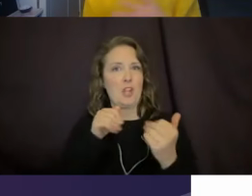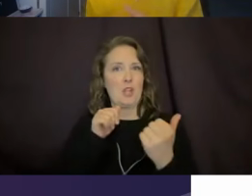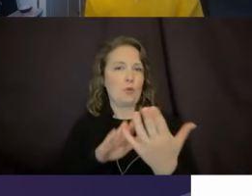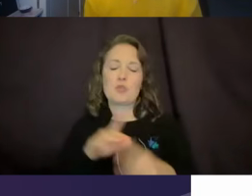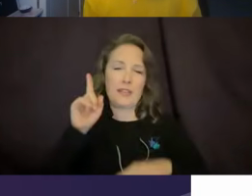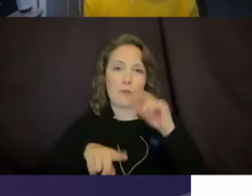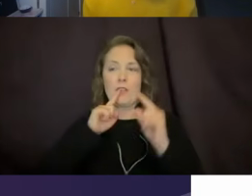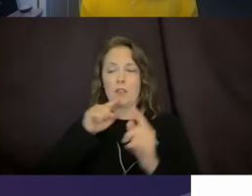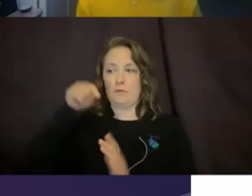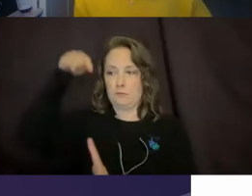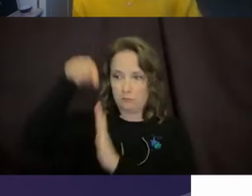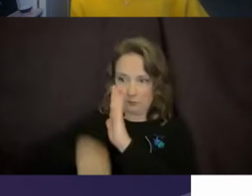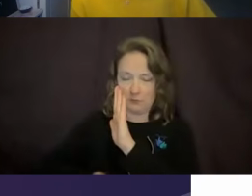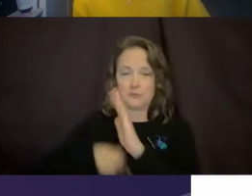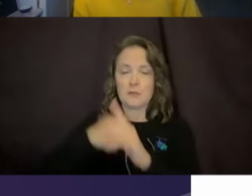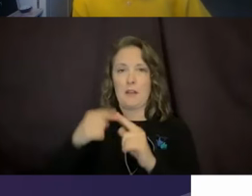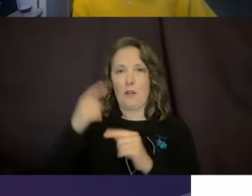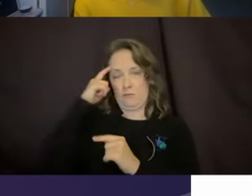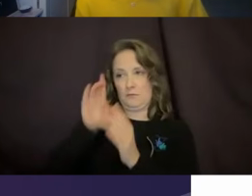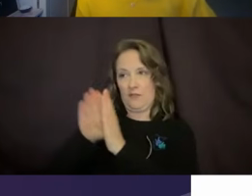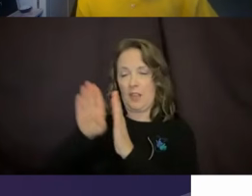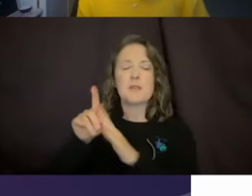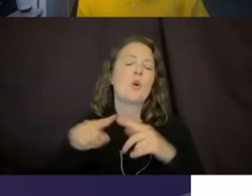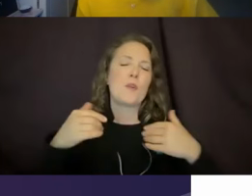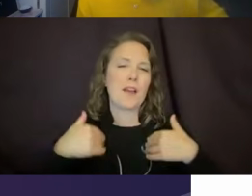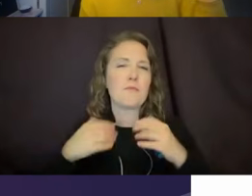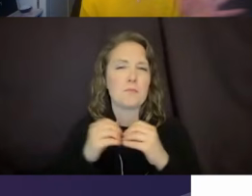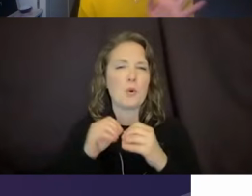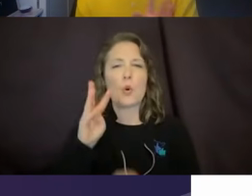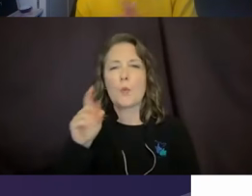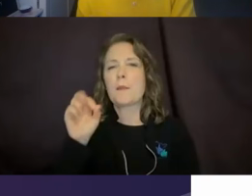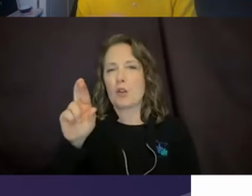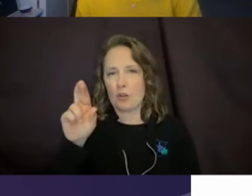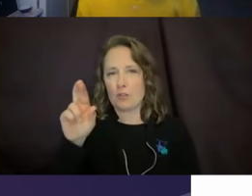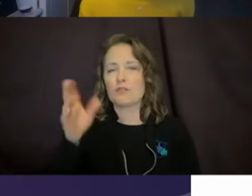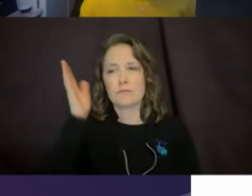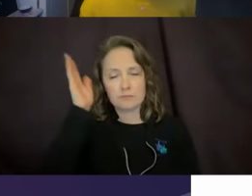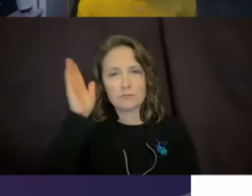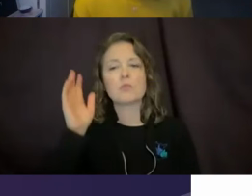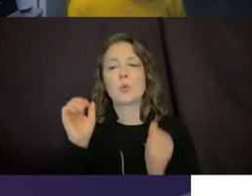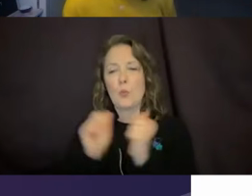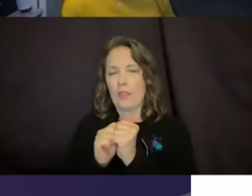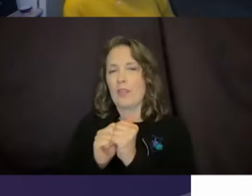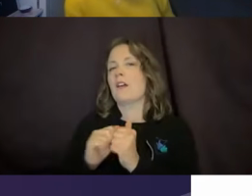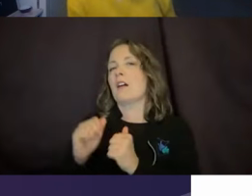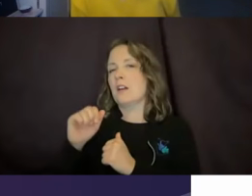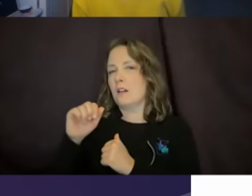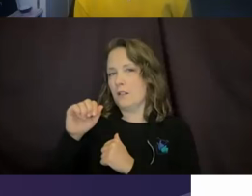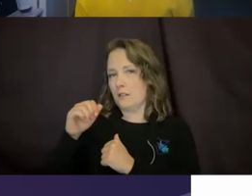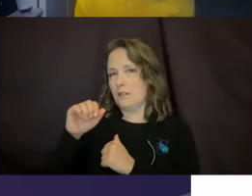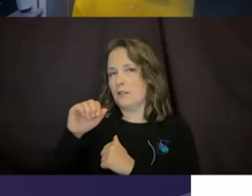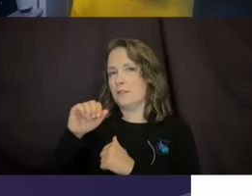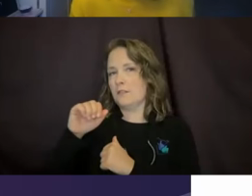the developmental aspects of things, but we do have more webinars that talk about that with a trained early childhood therapist that talks about